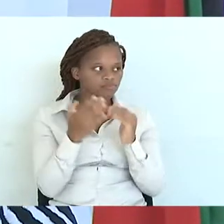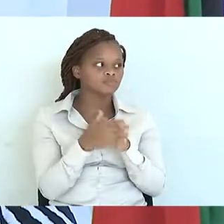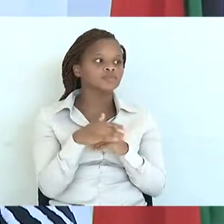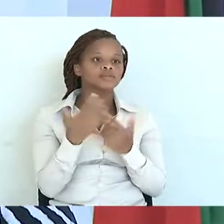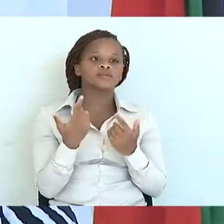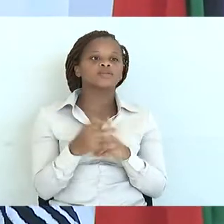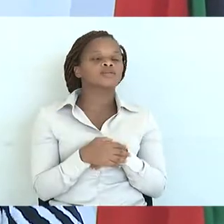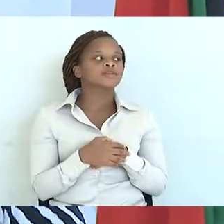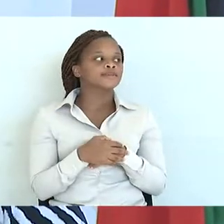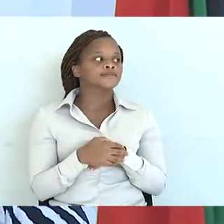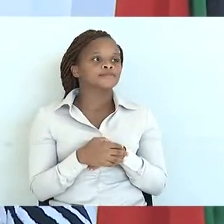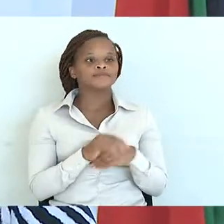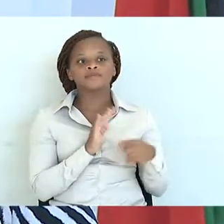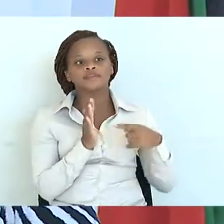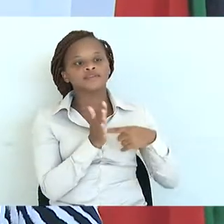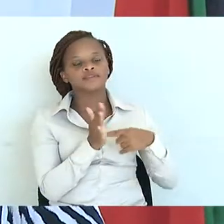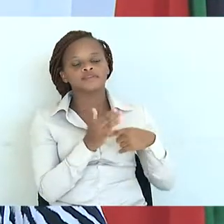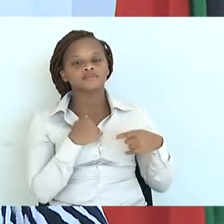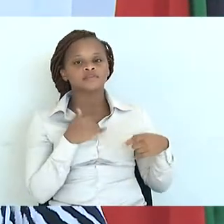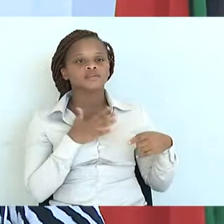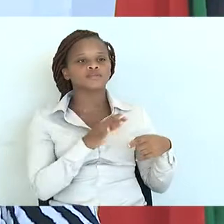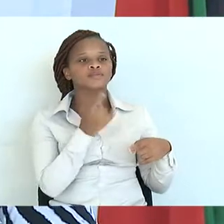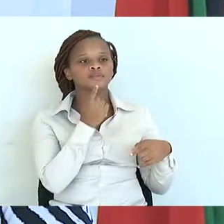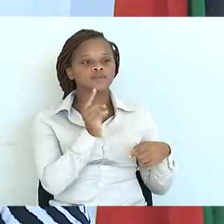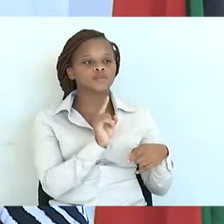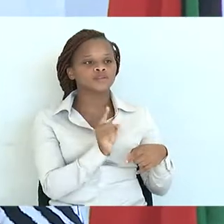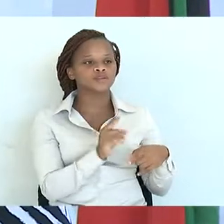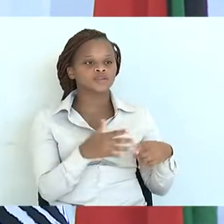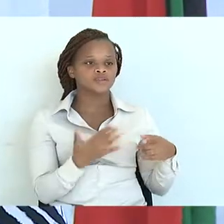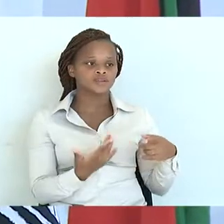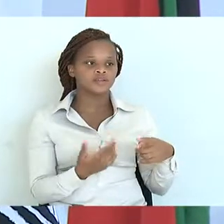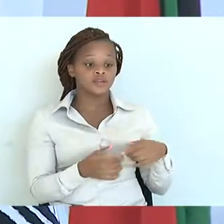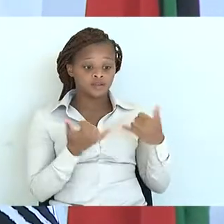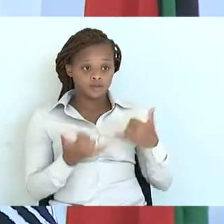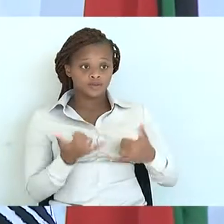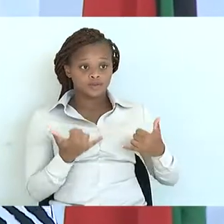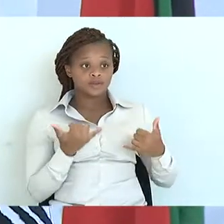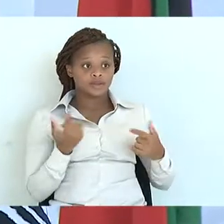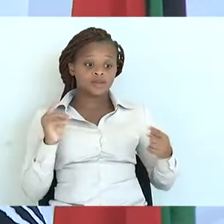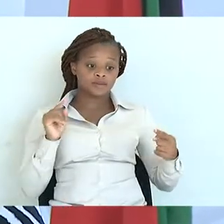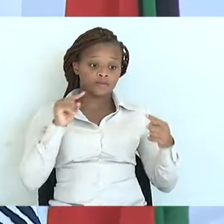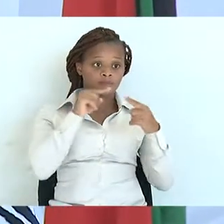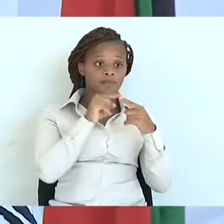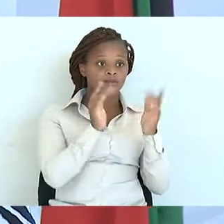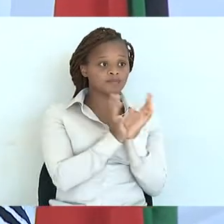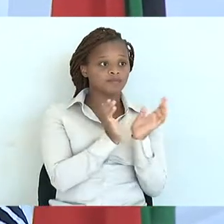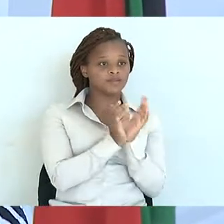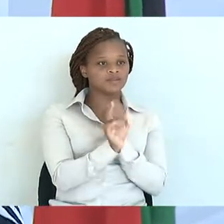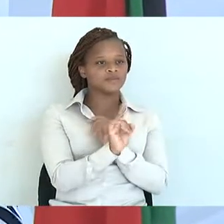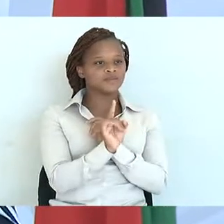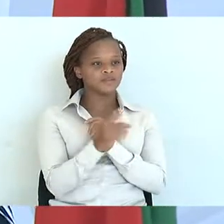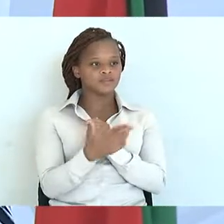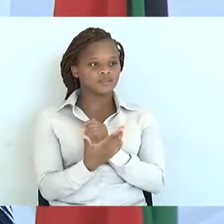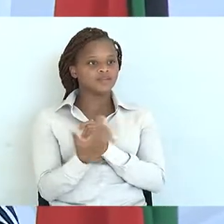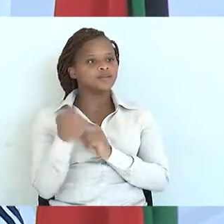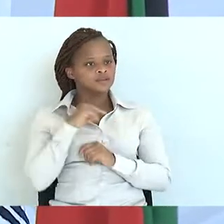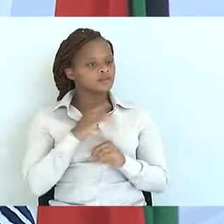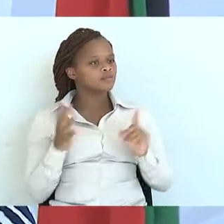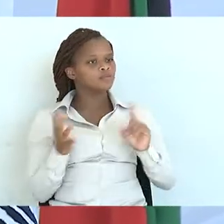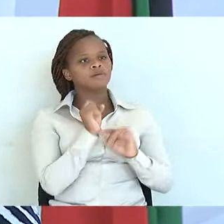First of all bengifuna ukusho nje ukuthi i-purpose yo meeting wanamhlanje we have